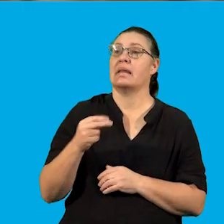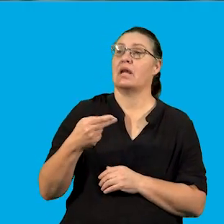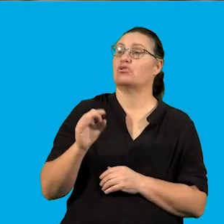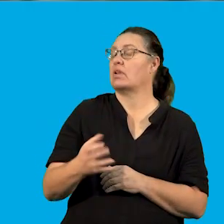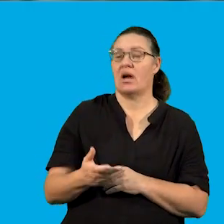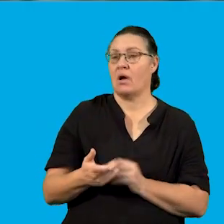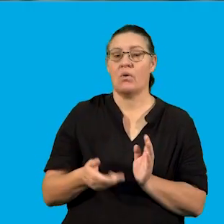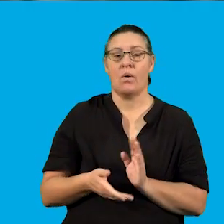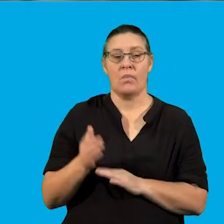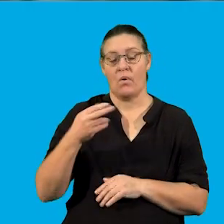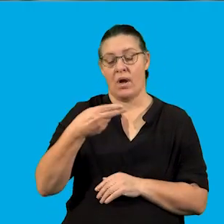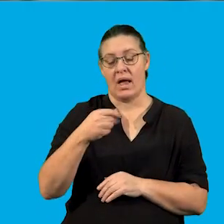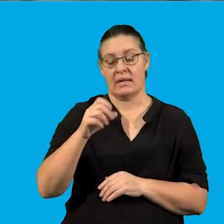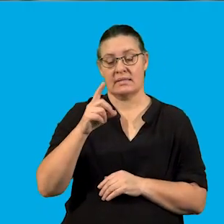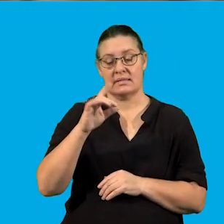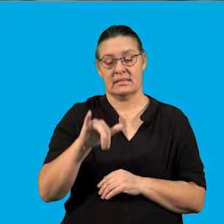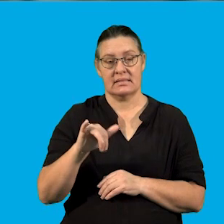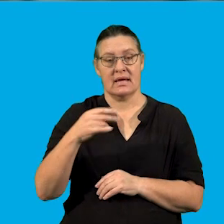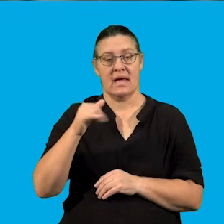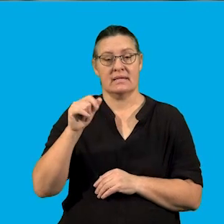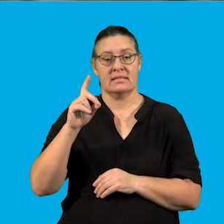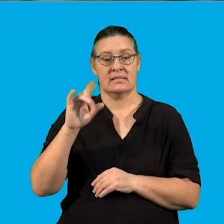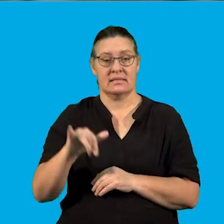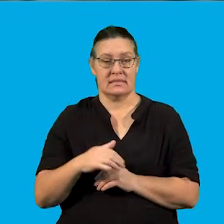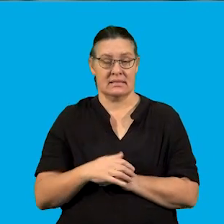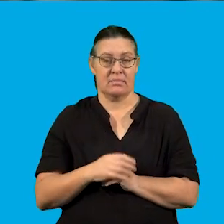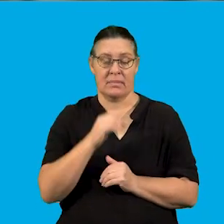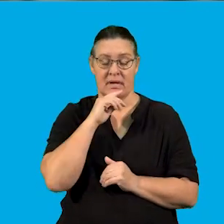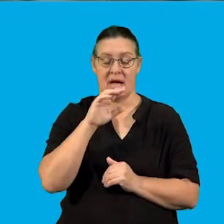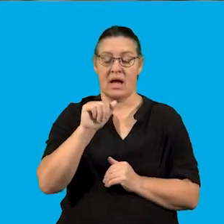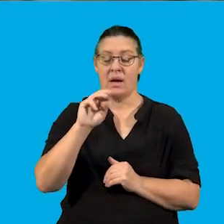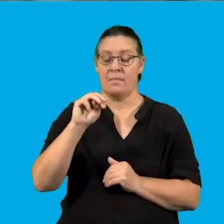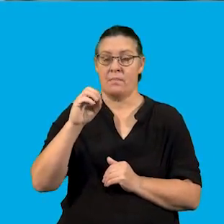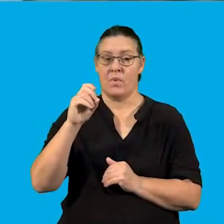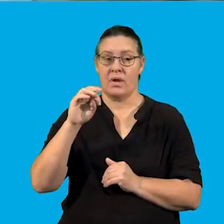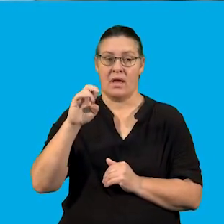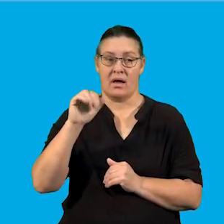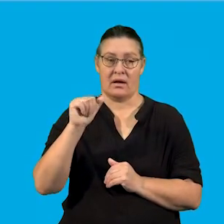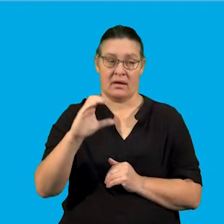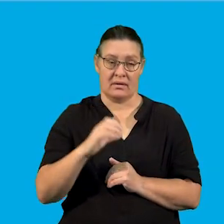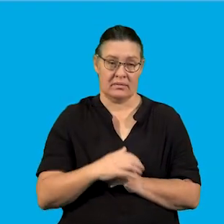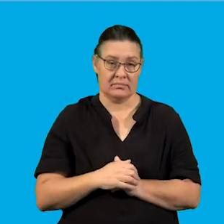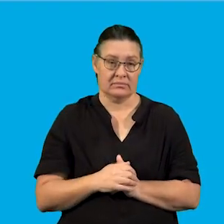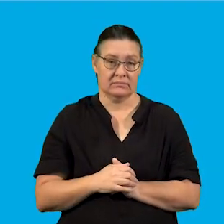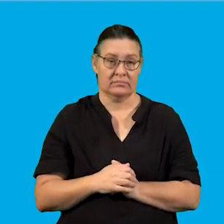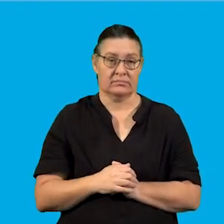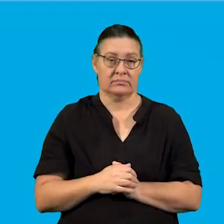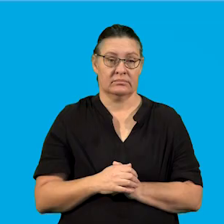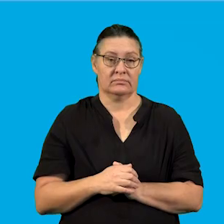buy NH3. They will say go buy handy Andy. And we know that it's an ammonia. So this is going to